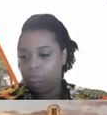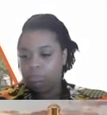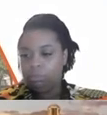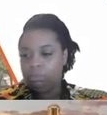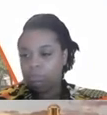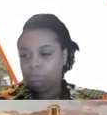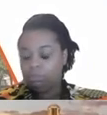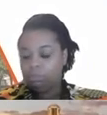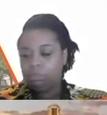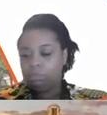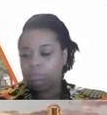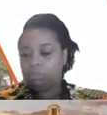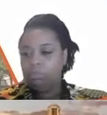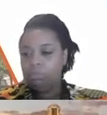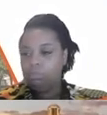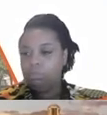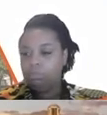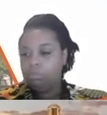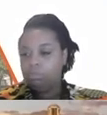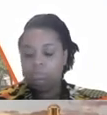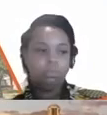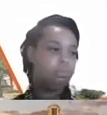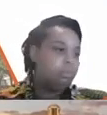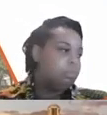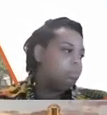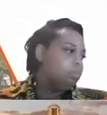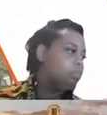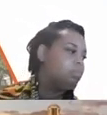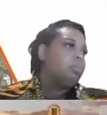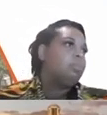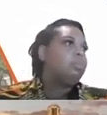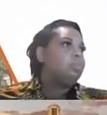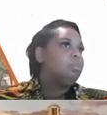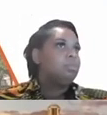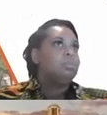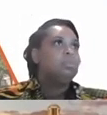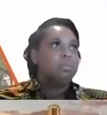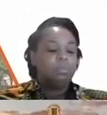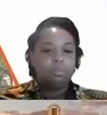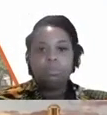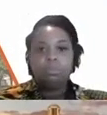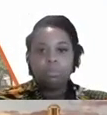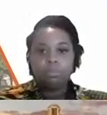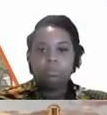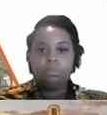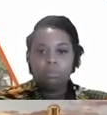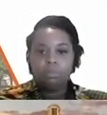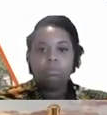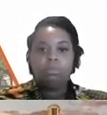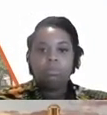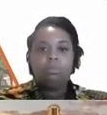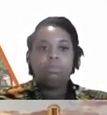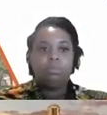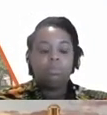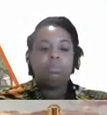lot about family organizations, what works and what doesn't work. But it's all, that's always been,